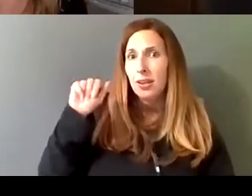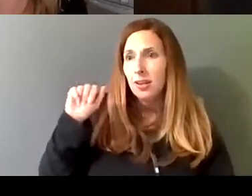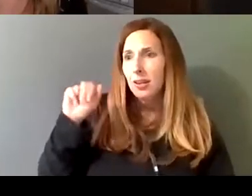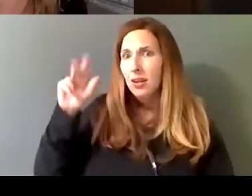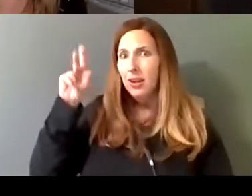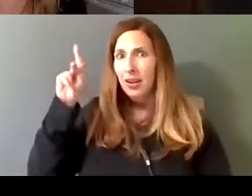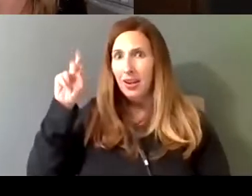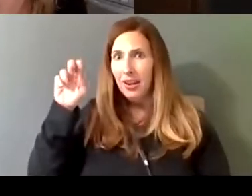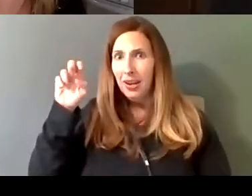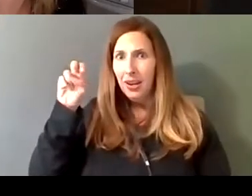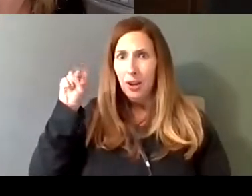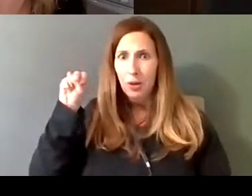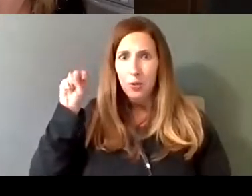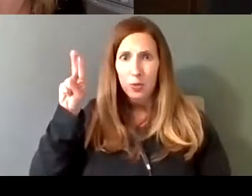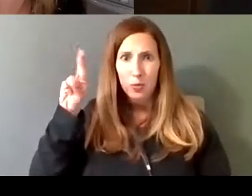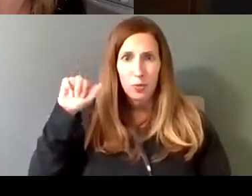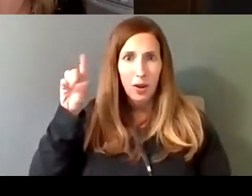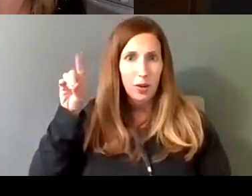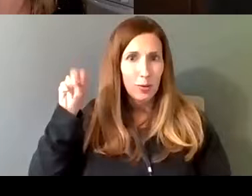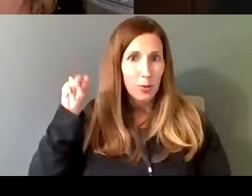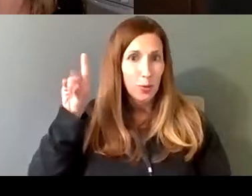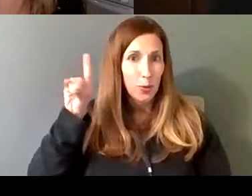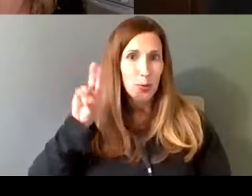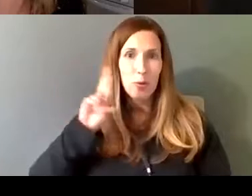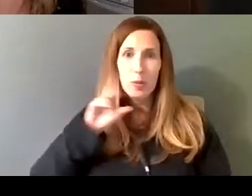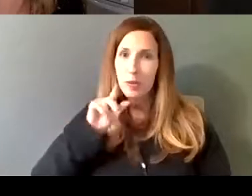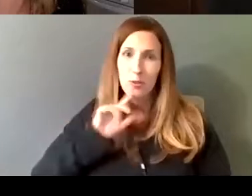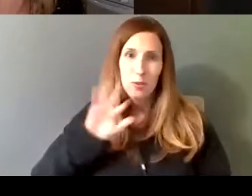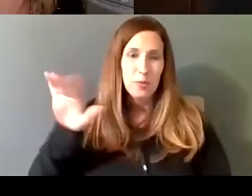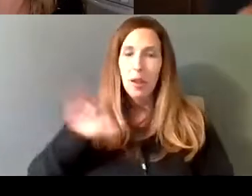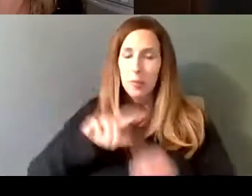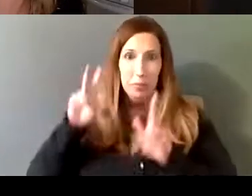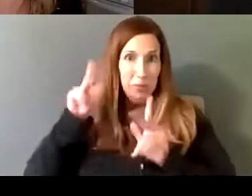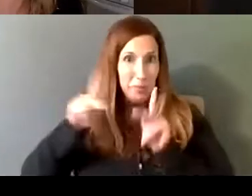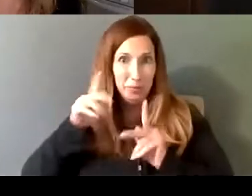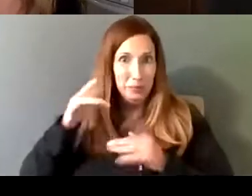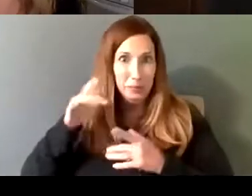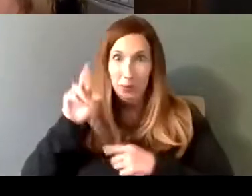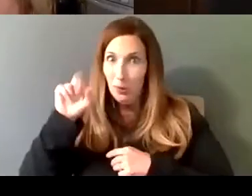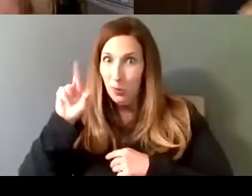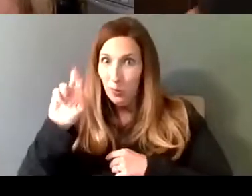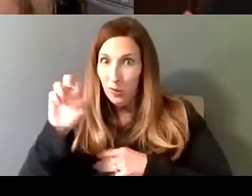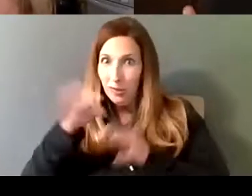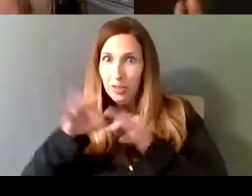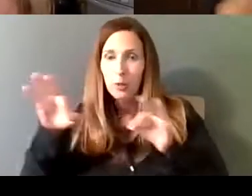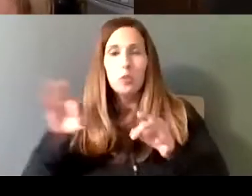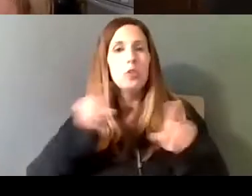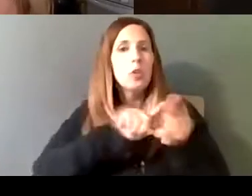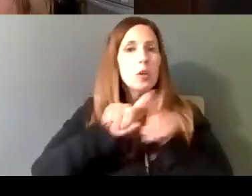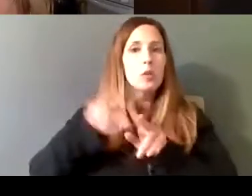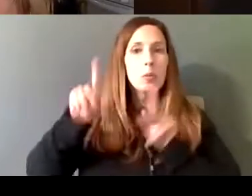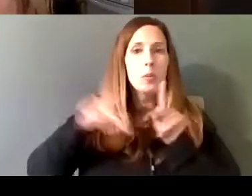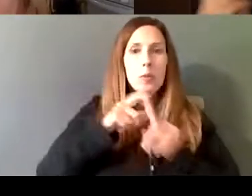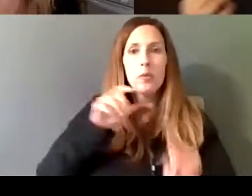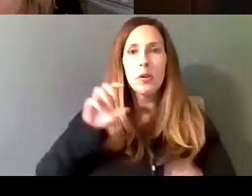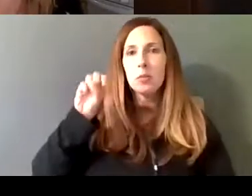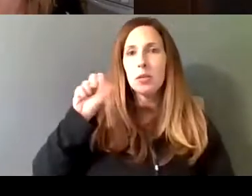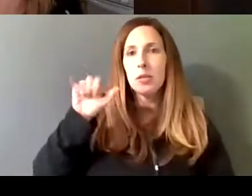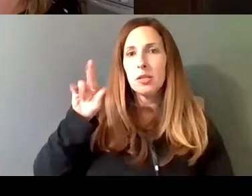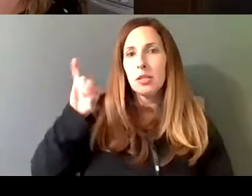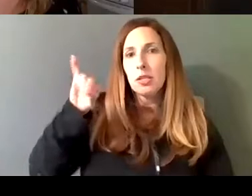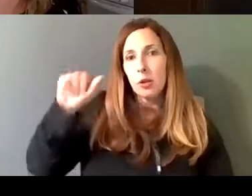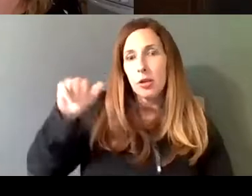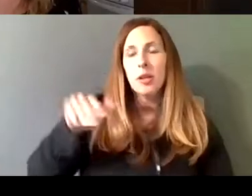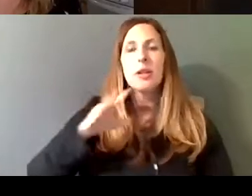like, what? And so those are the languages that they speak. And then we've also served people from Syria who speak Arabic